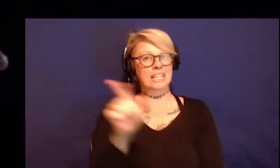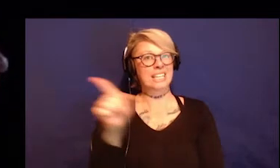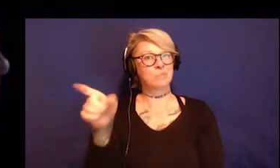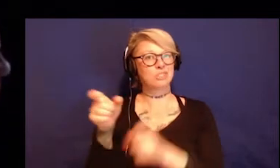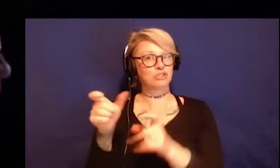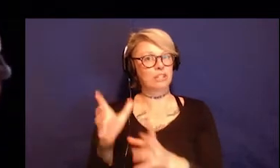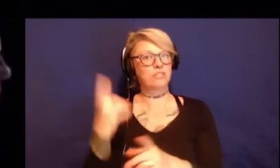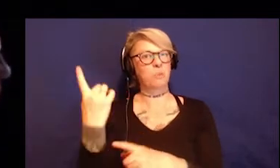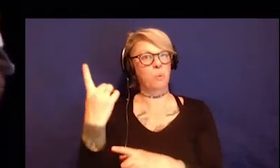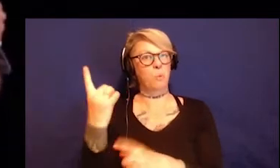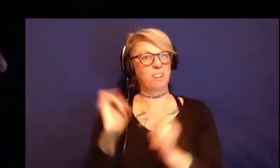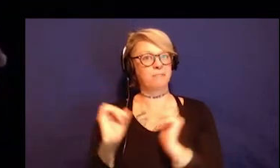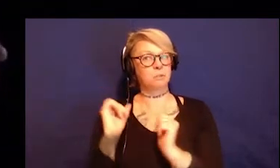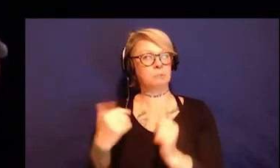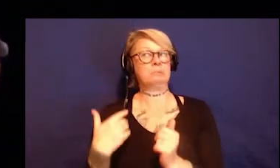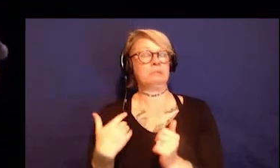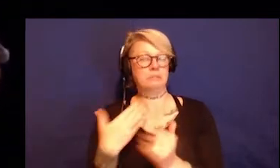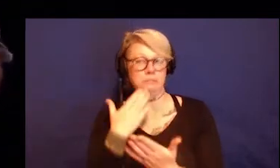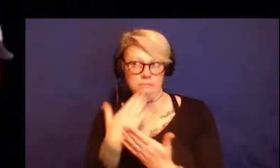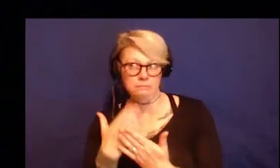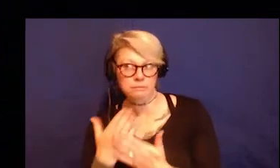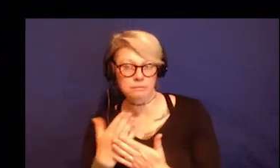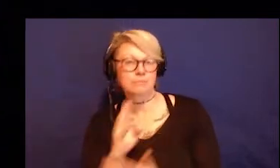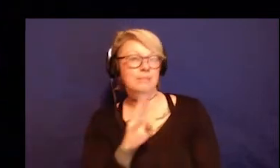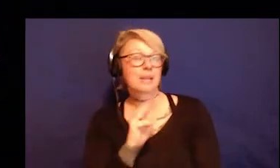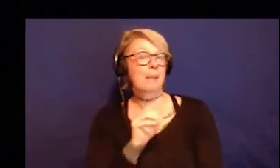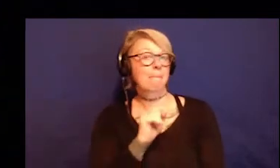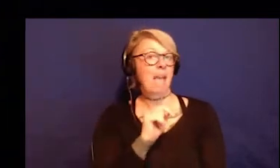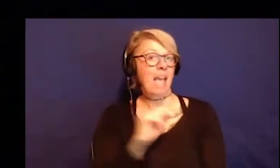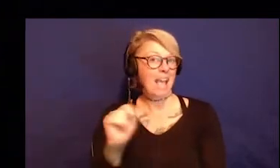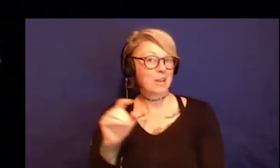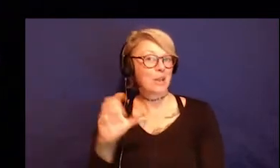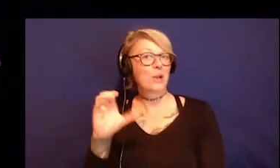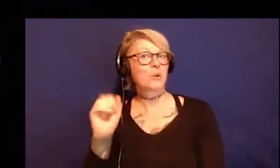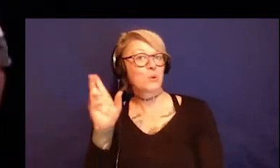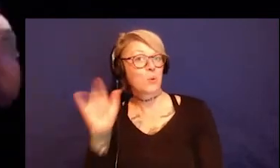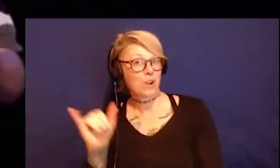to mention that. So thank you to Matthew, Corey, and Rob, and Jordy.